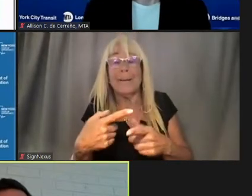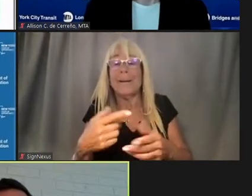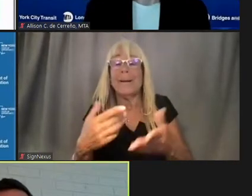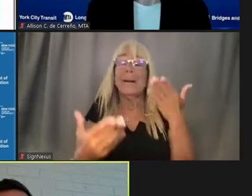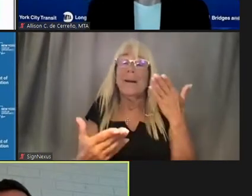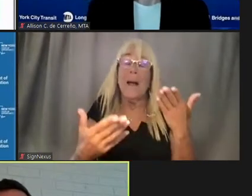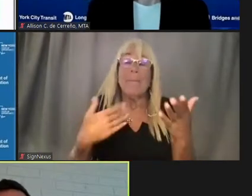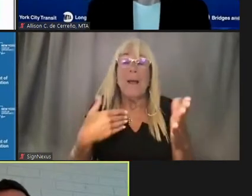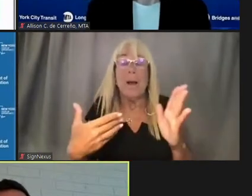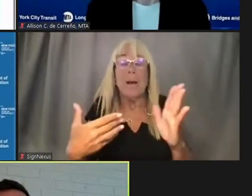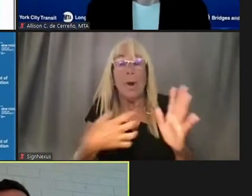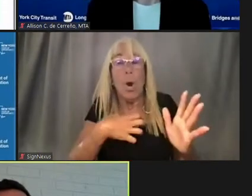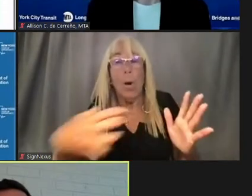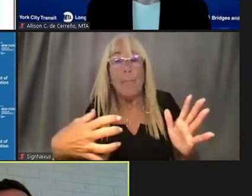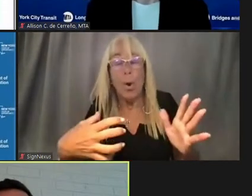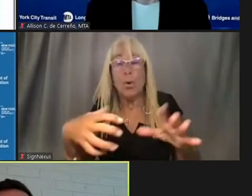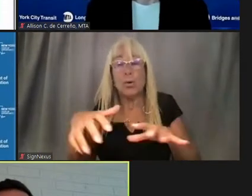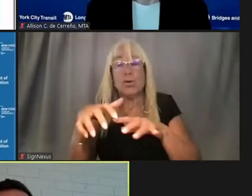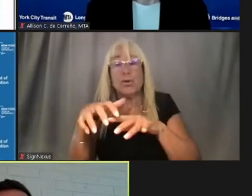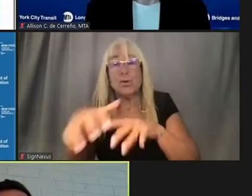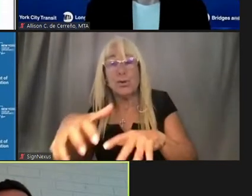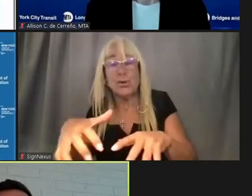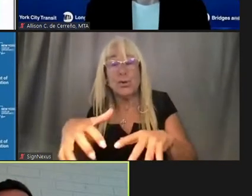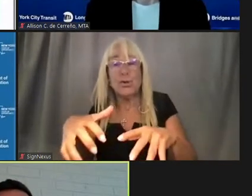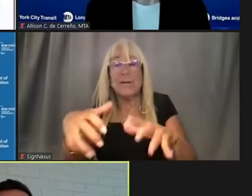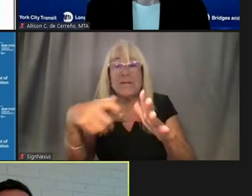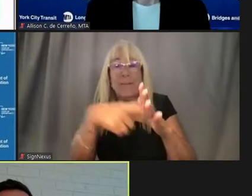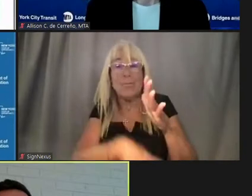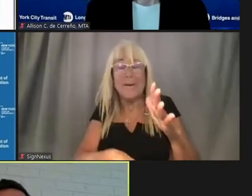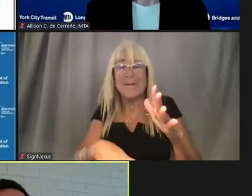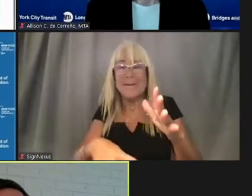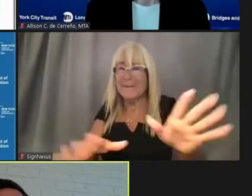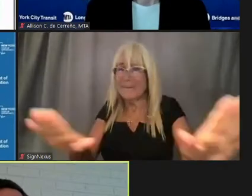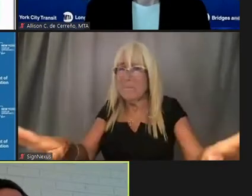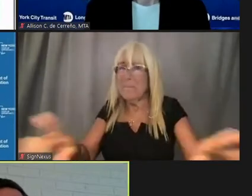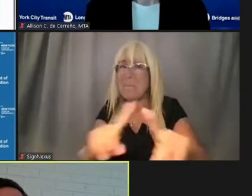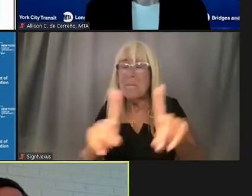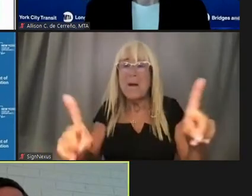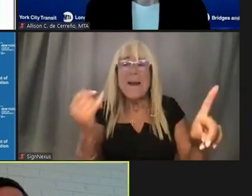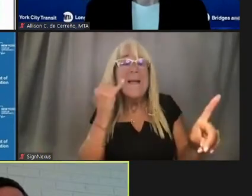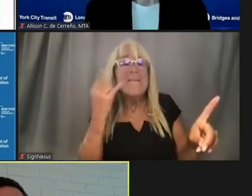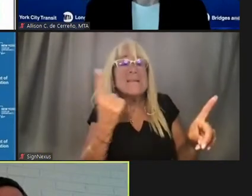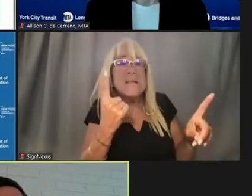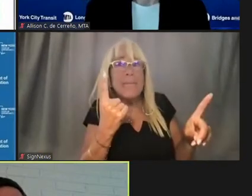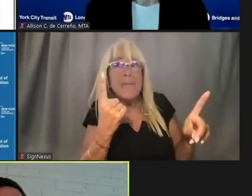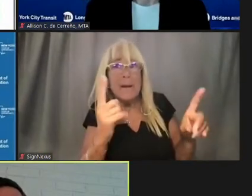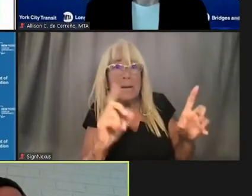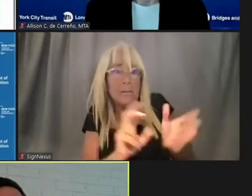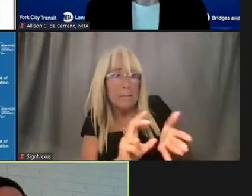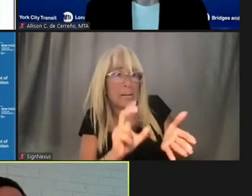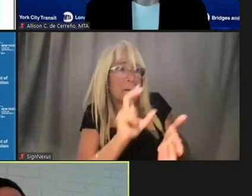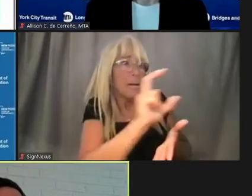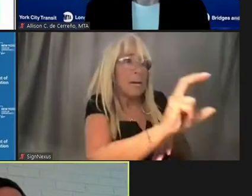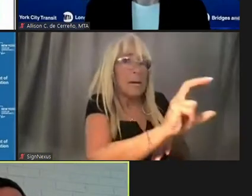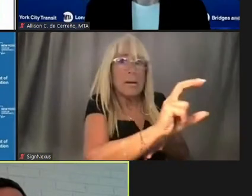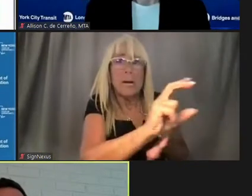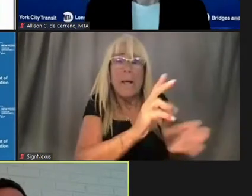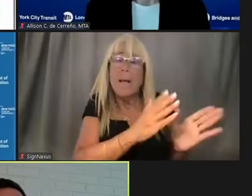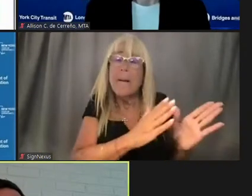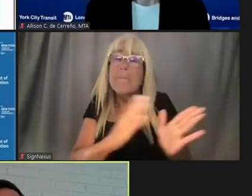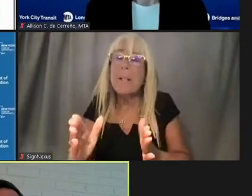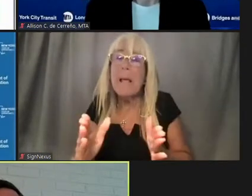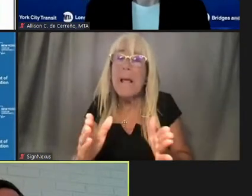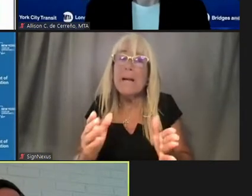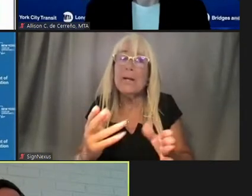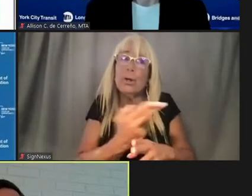completely but at least it would be something for my constituents if something if there was something in his plan to suggest that it would be